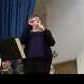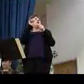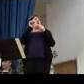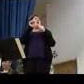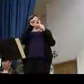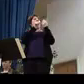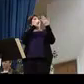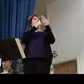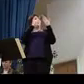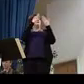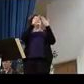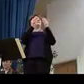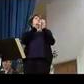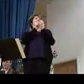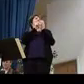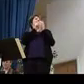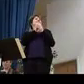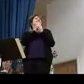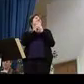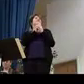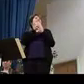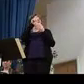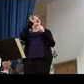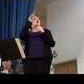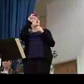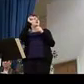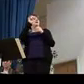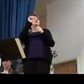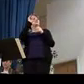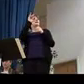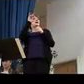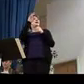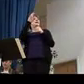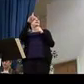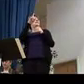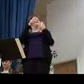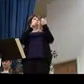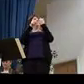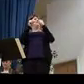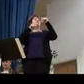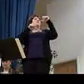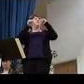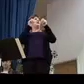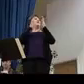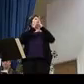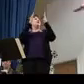Laura Lee Steiner, Associate of Science, General Education, Honors.